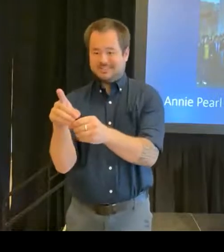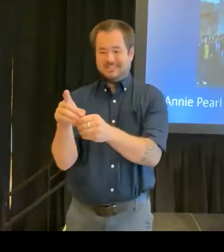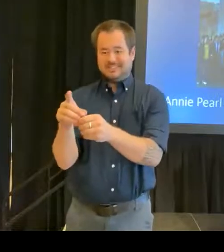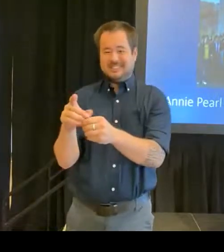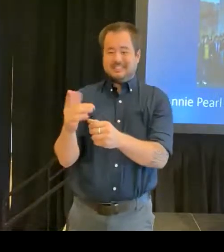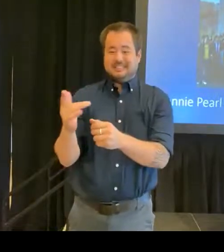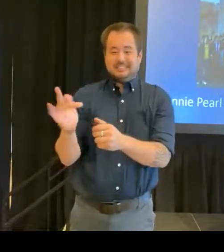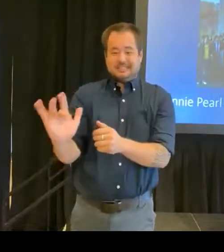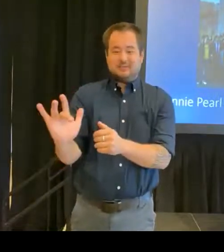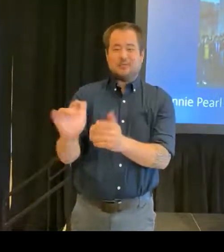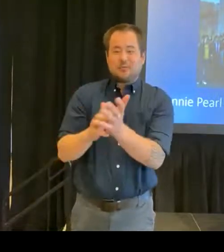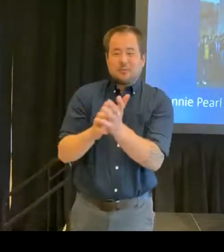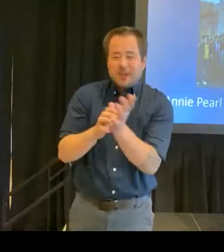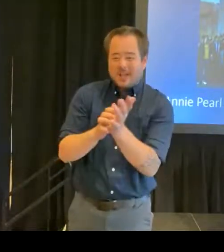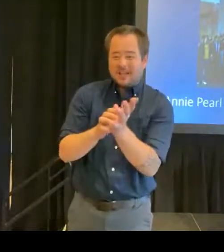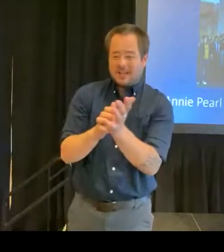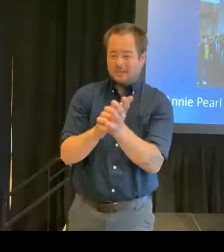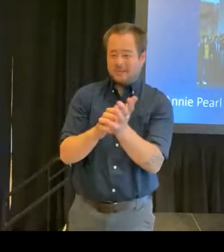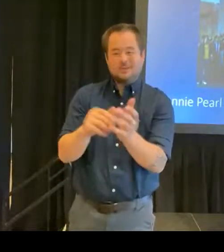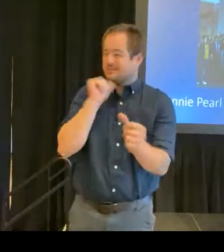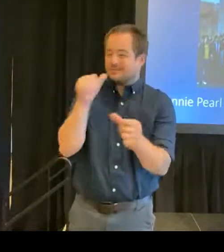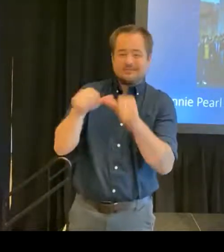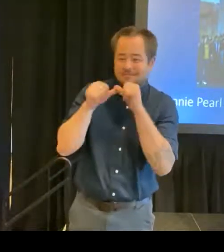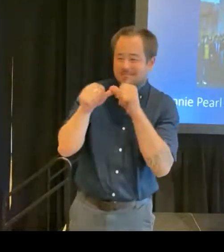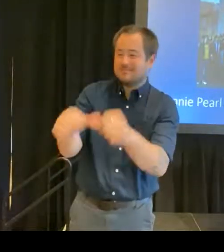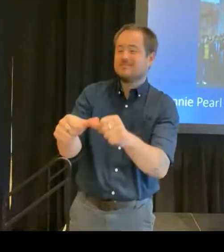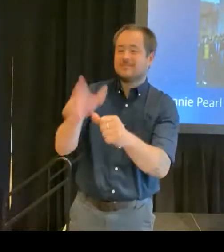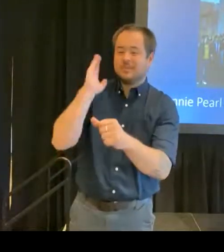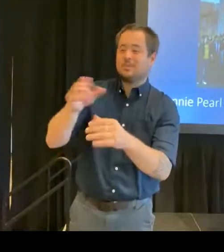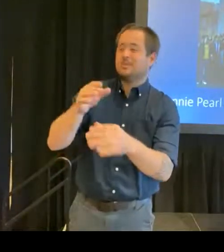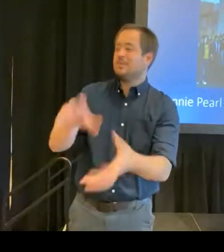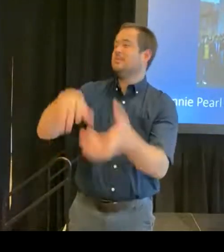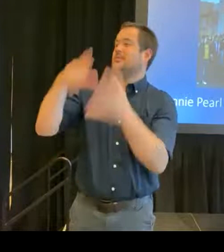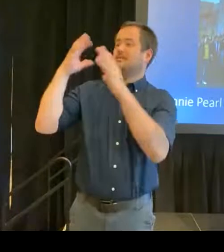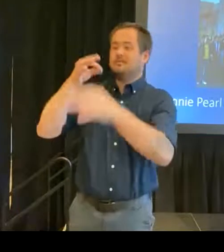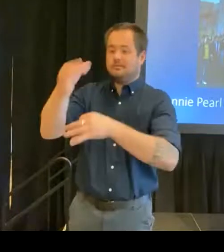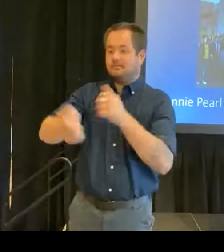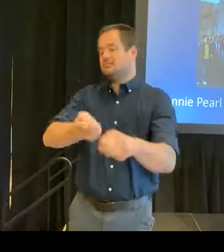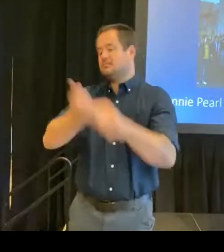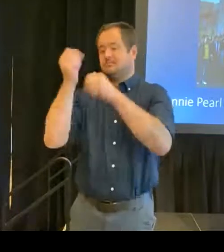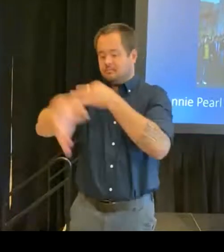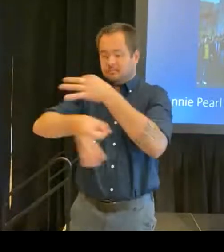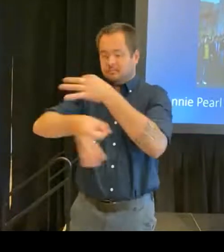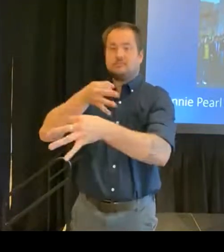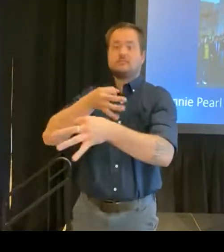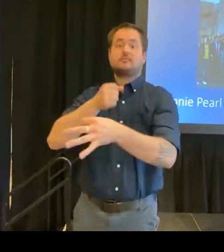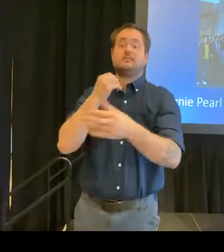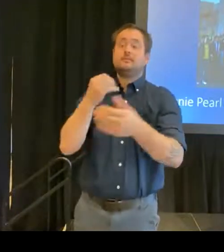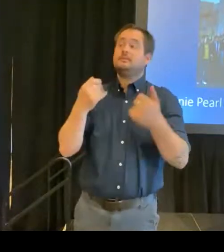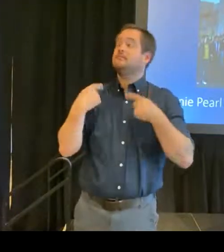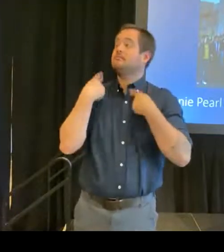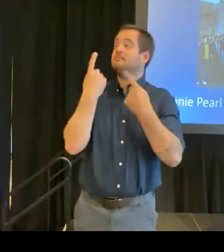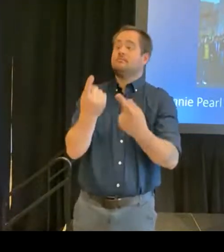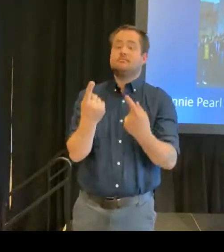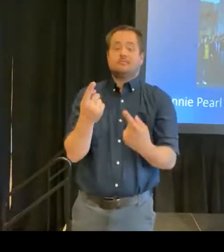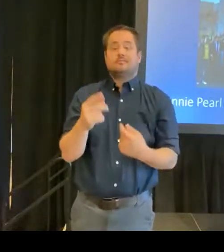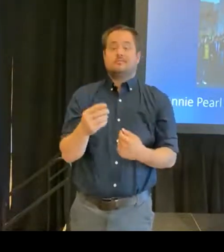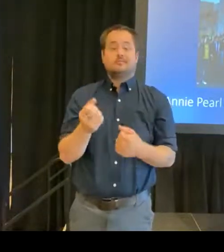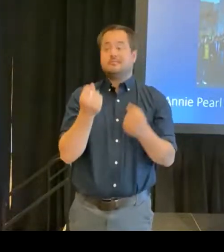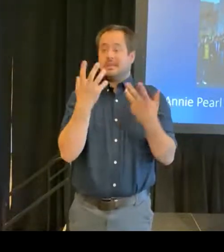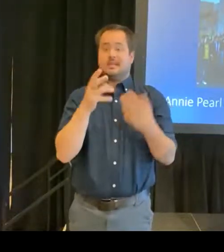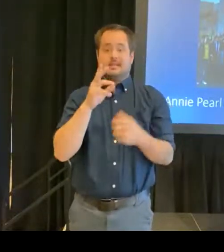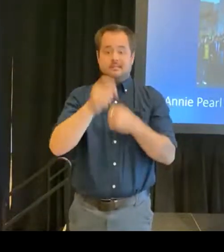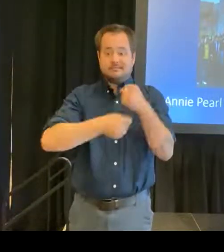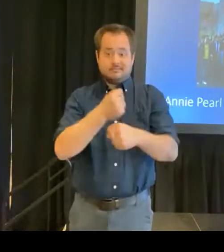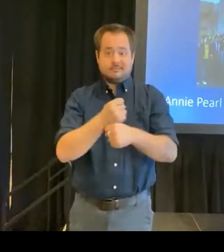long and something else gets put in its place. So we have what they call this American experiment. It's been going on for centuries, right? I